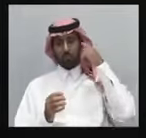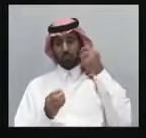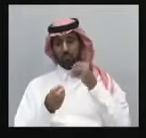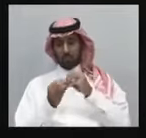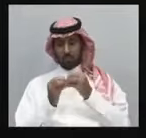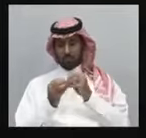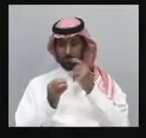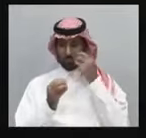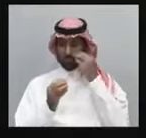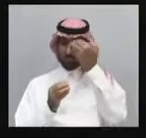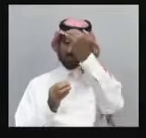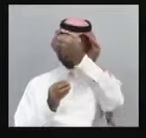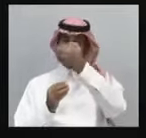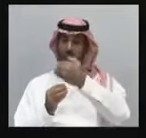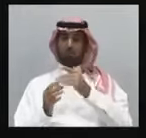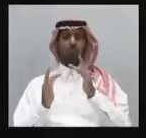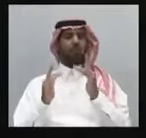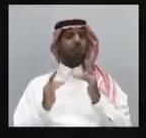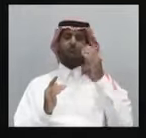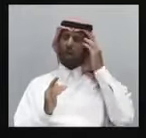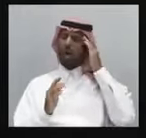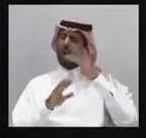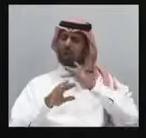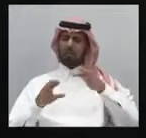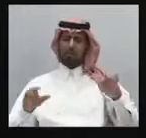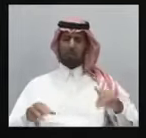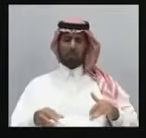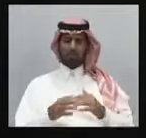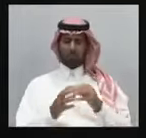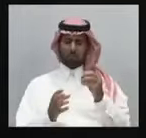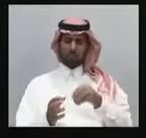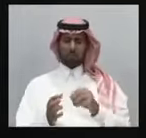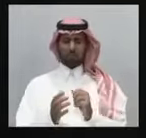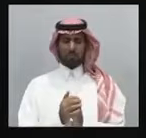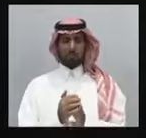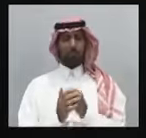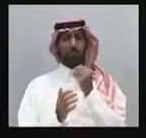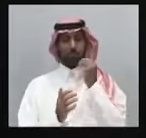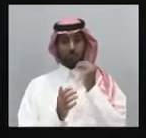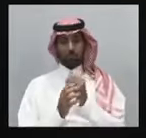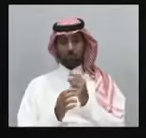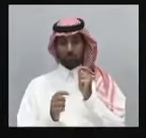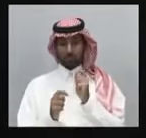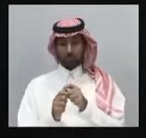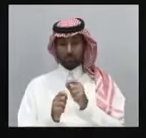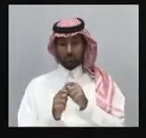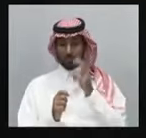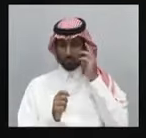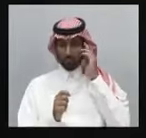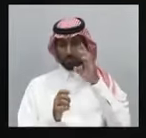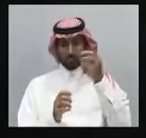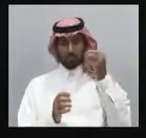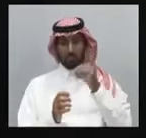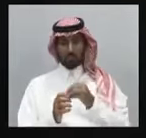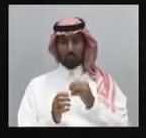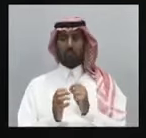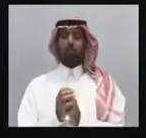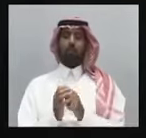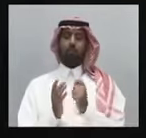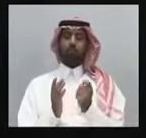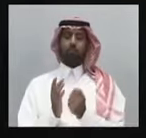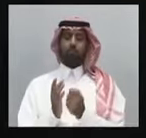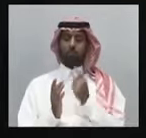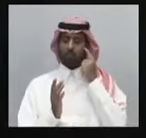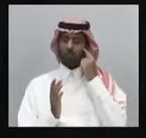the furniture itself. These are the things that they will give you recommendations, and they will write